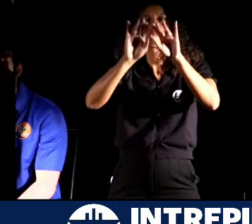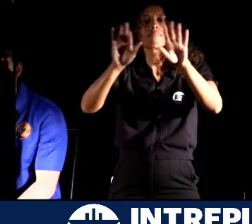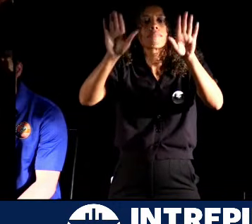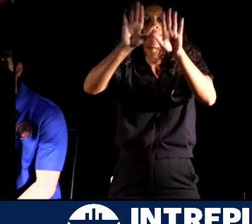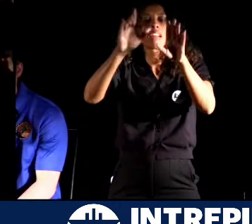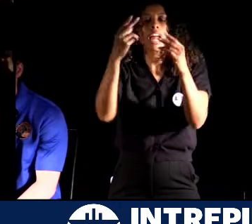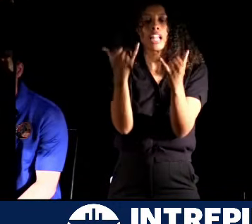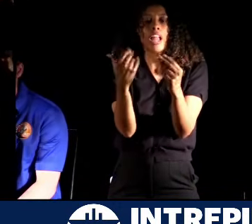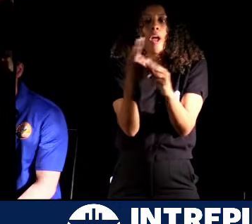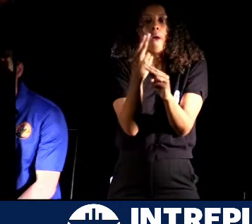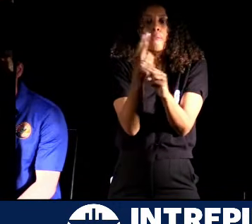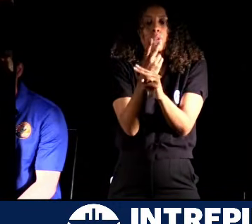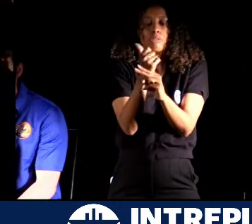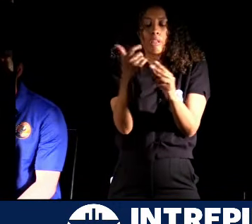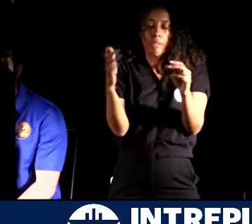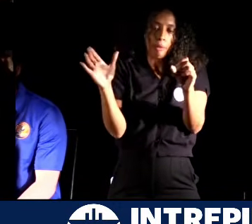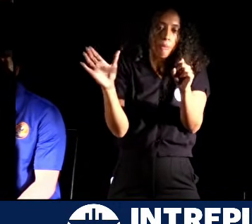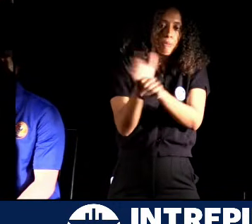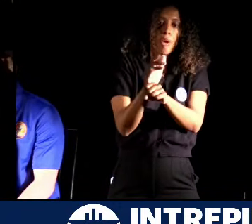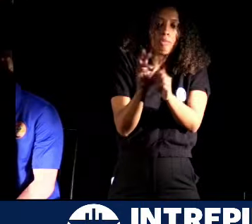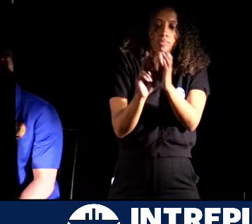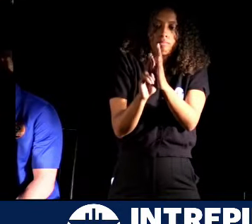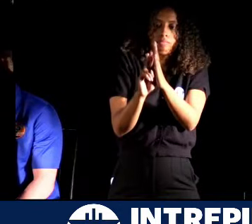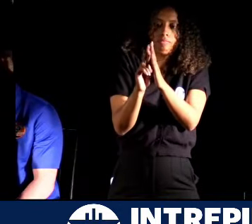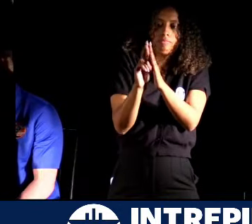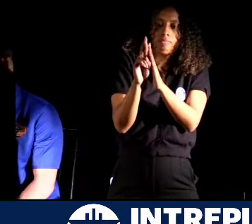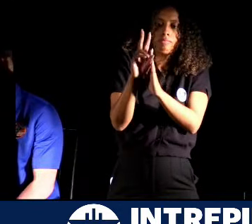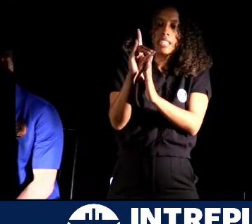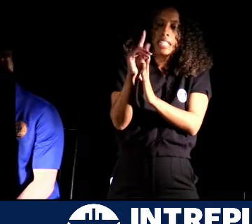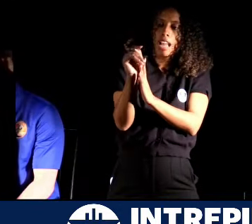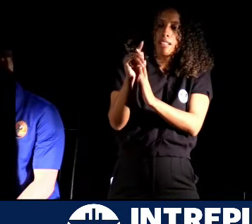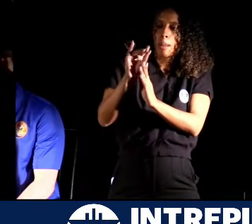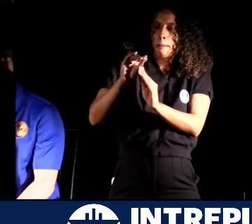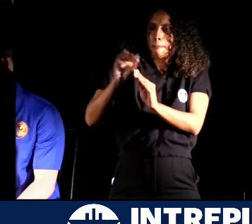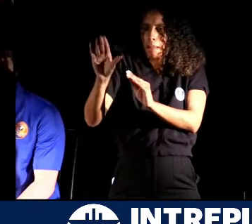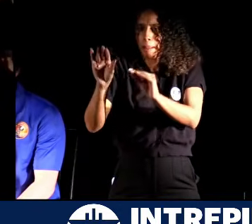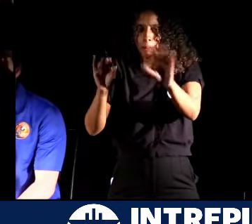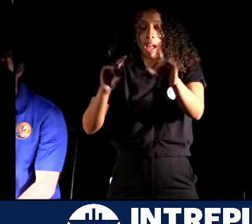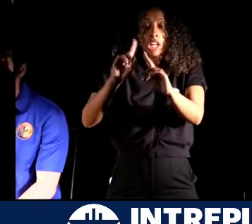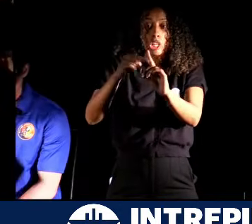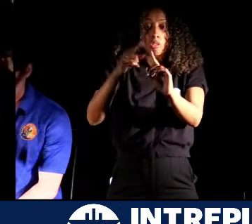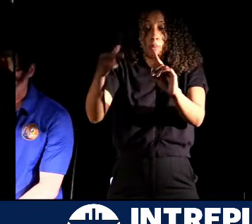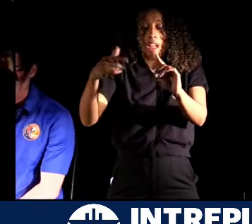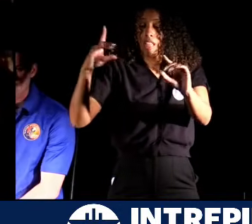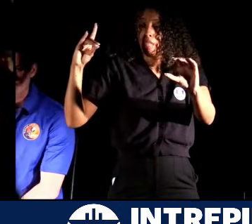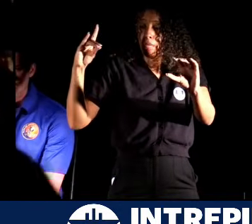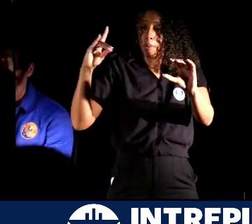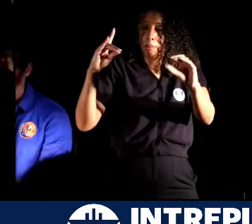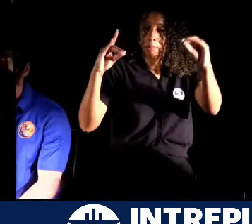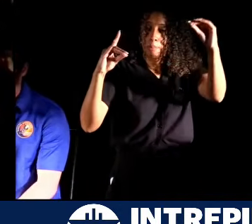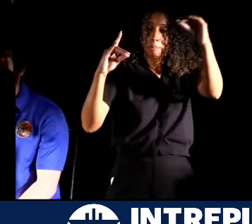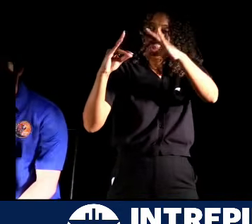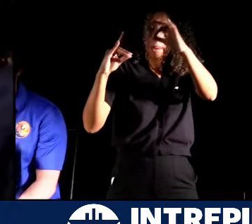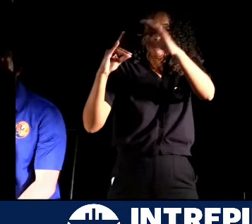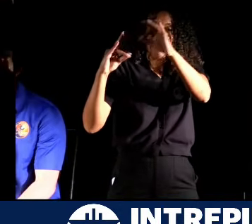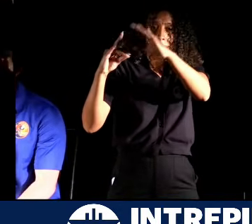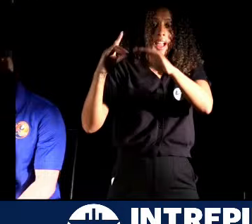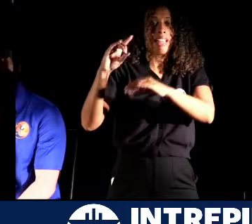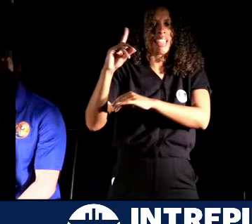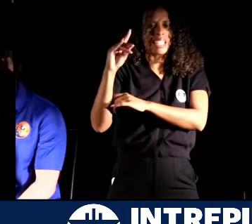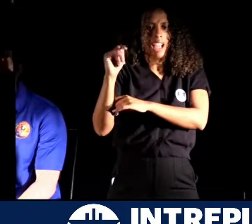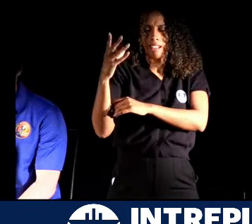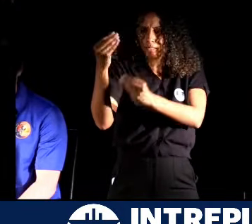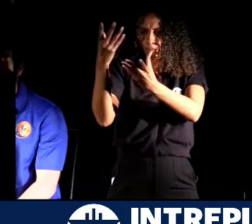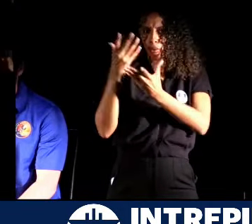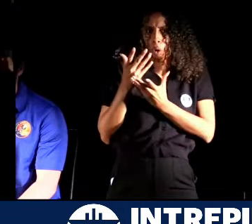whole spacecraft as a dust detector. Because when a dust hits the probe, we have the antennas. It tells us